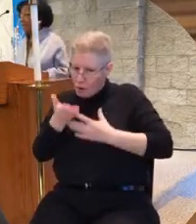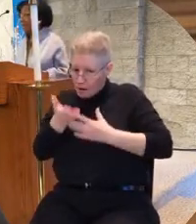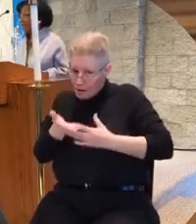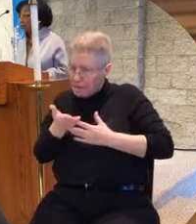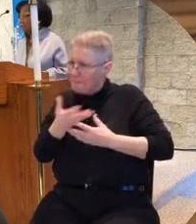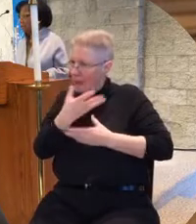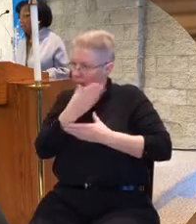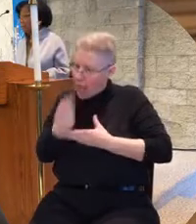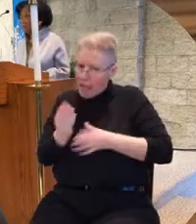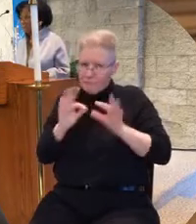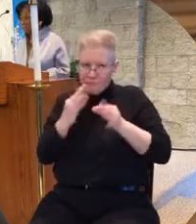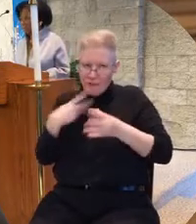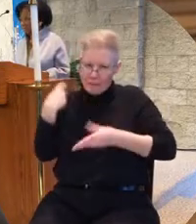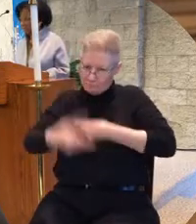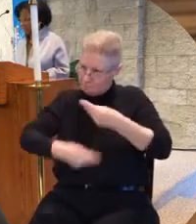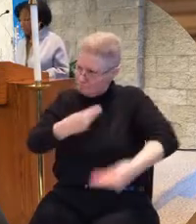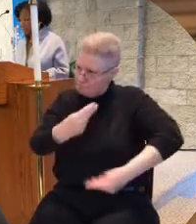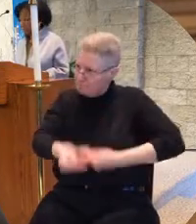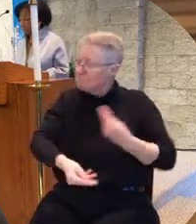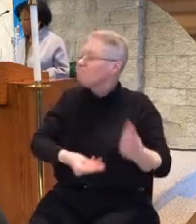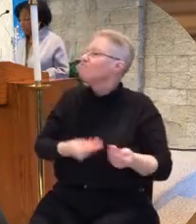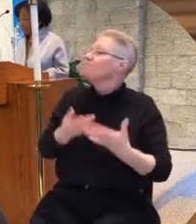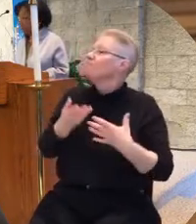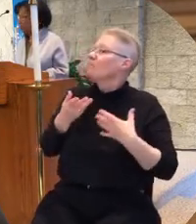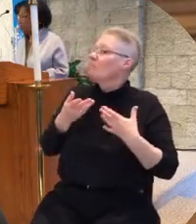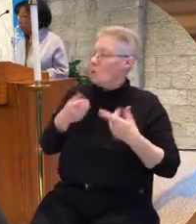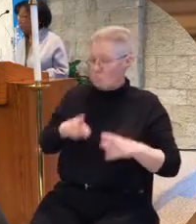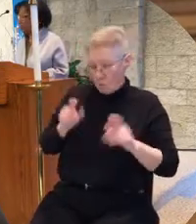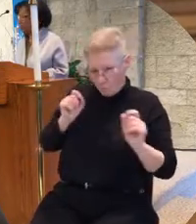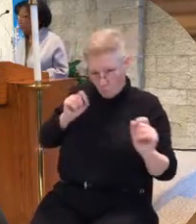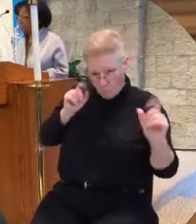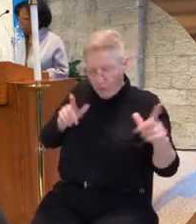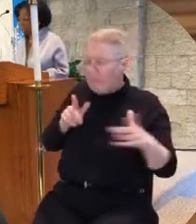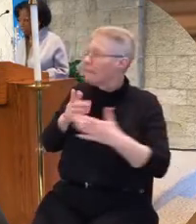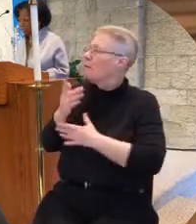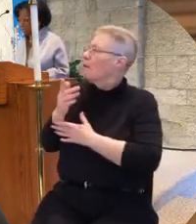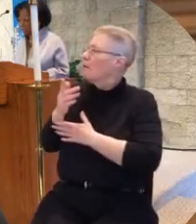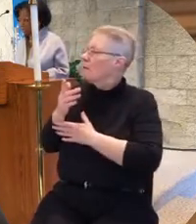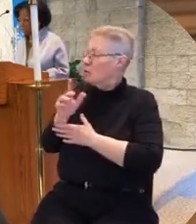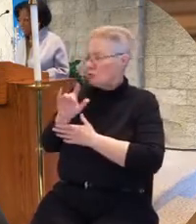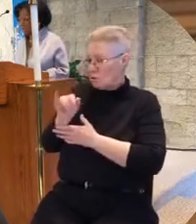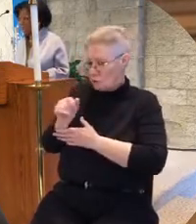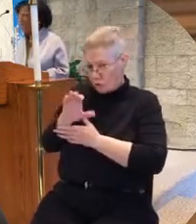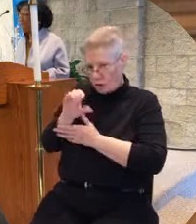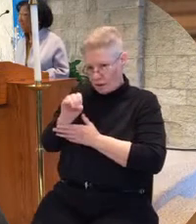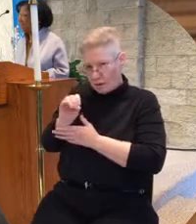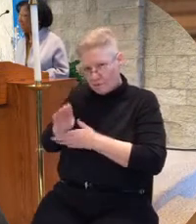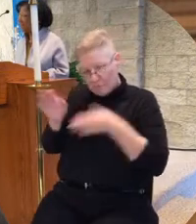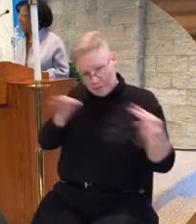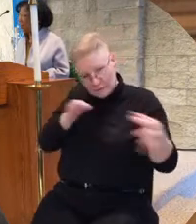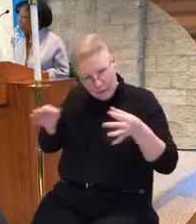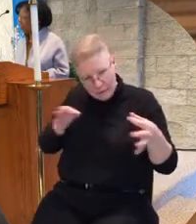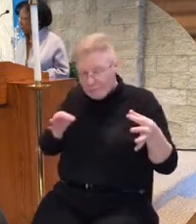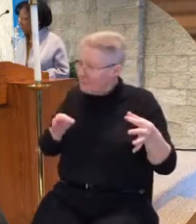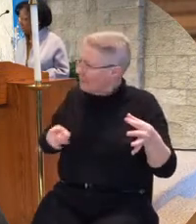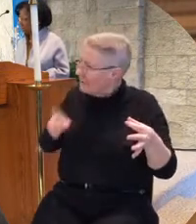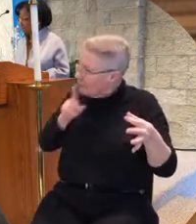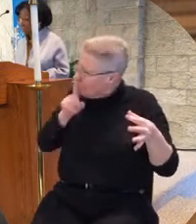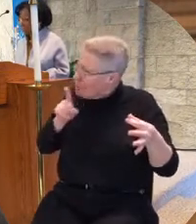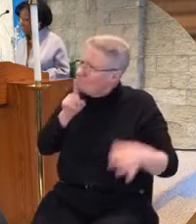awakening, Jacob exclaimed, "Surely the Lord is in this place, and I did not know